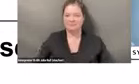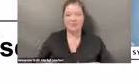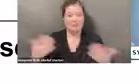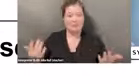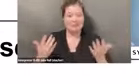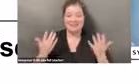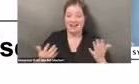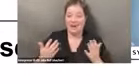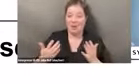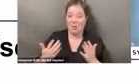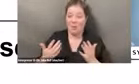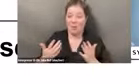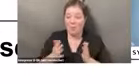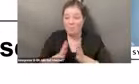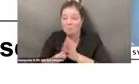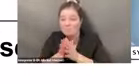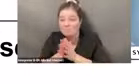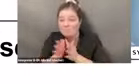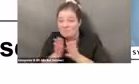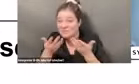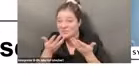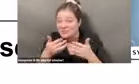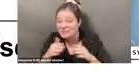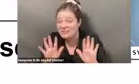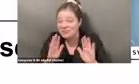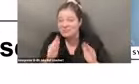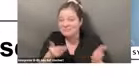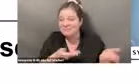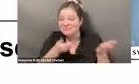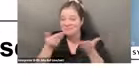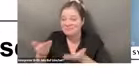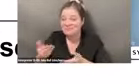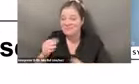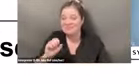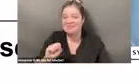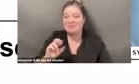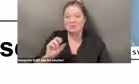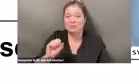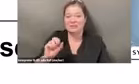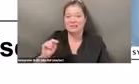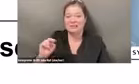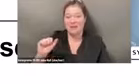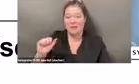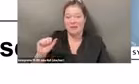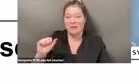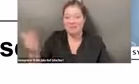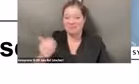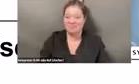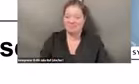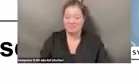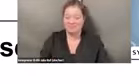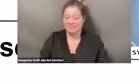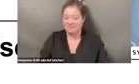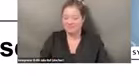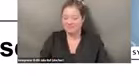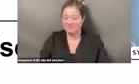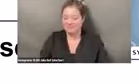background and the project partners, and I'm happy to hand over to Susanna again. So, thank you very